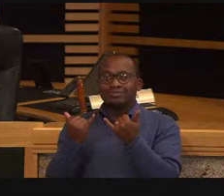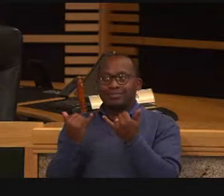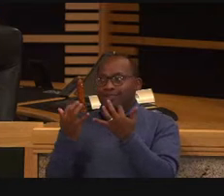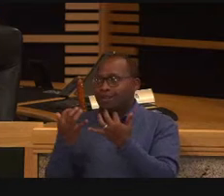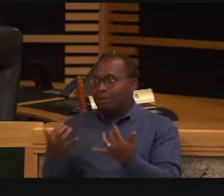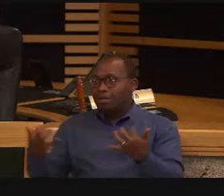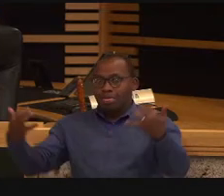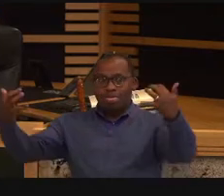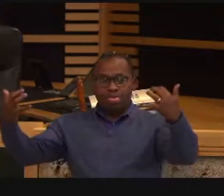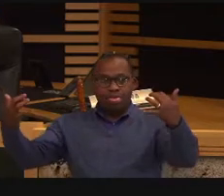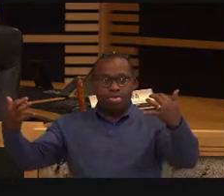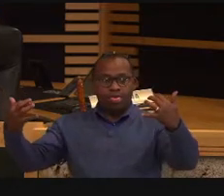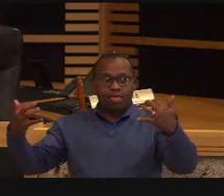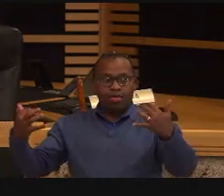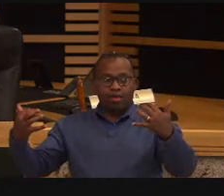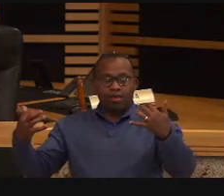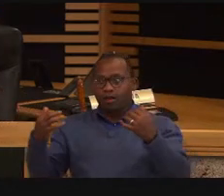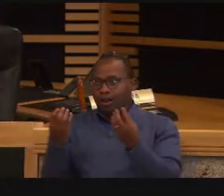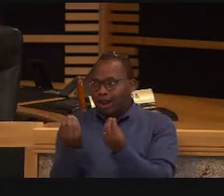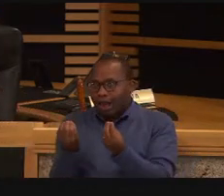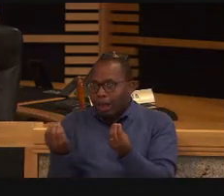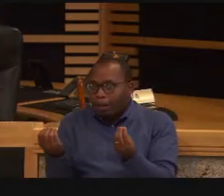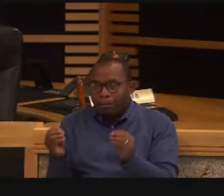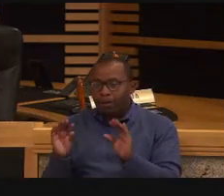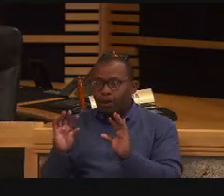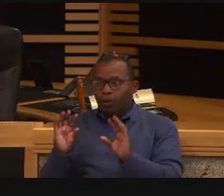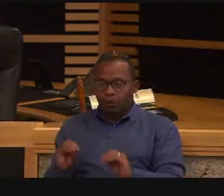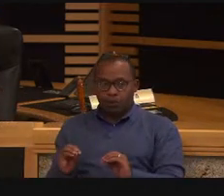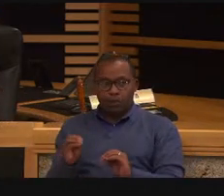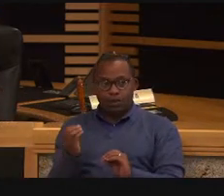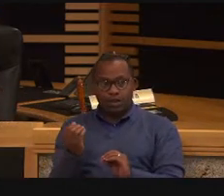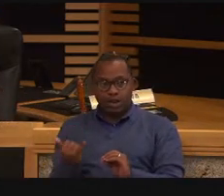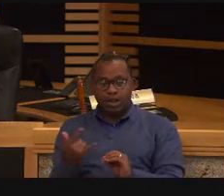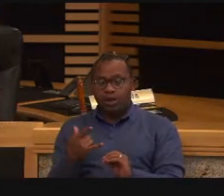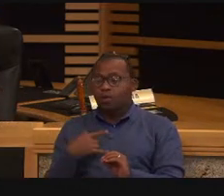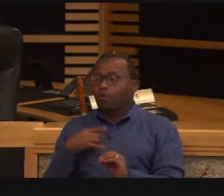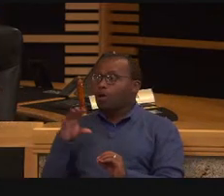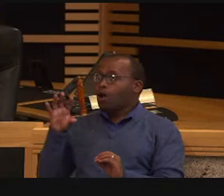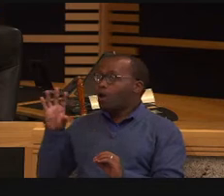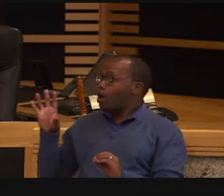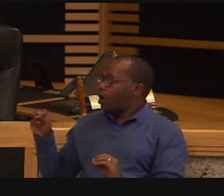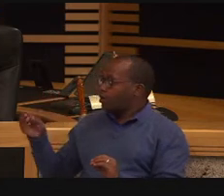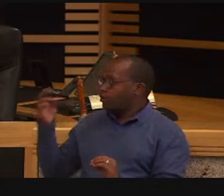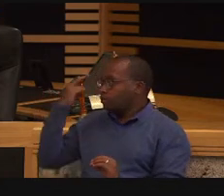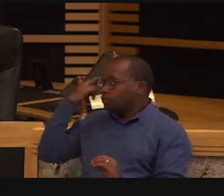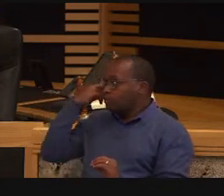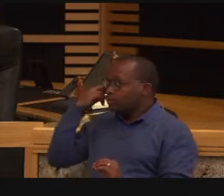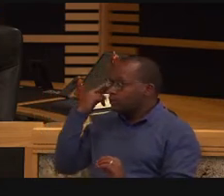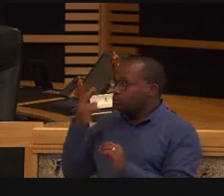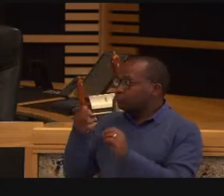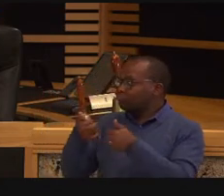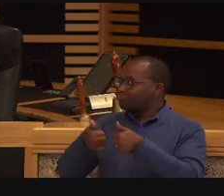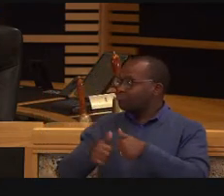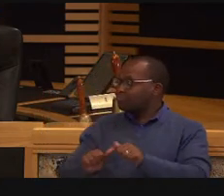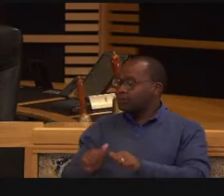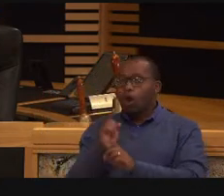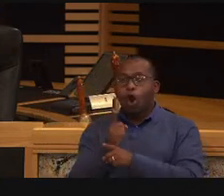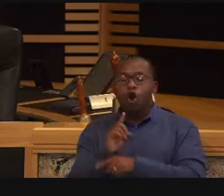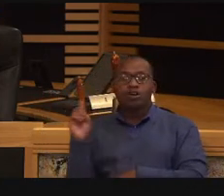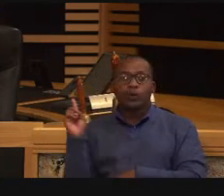chamber. I will ask the secretary to read the next order of the day.